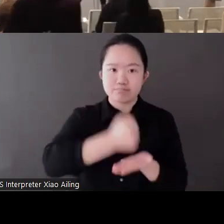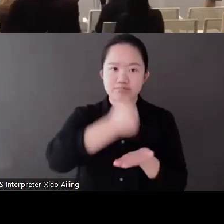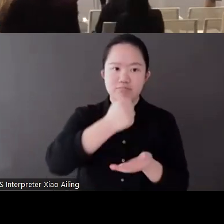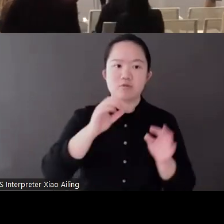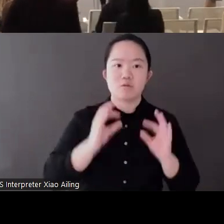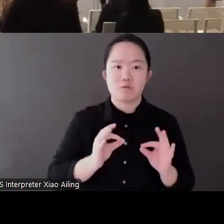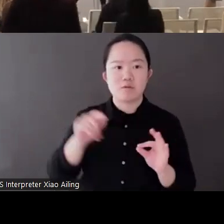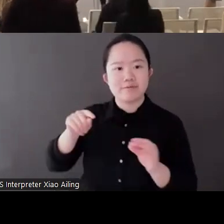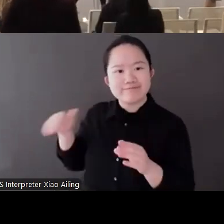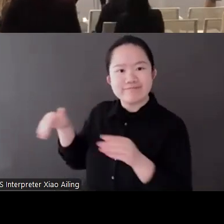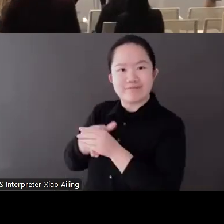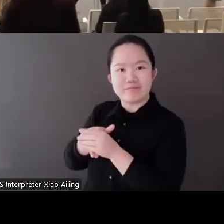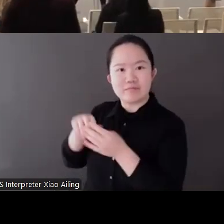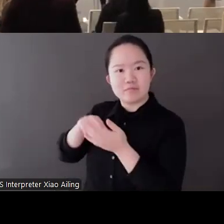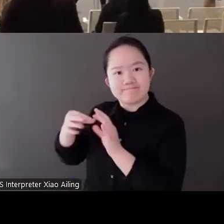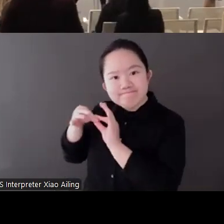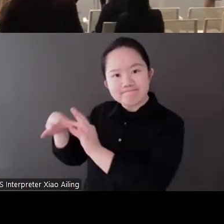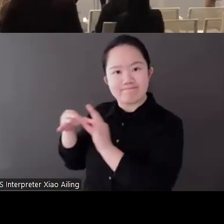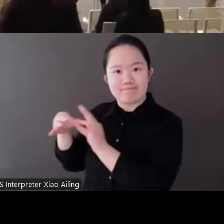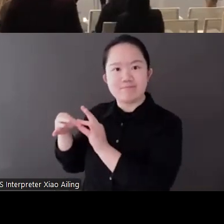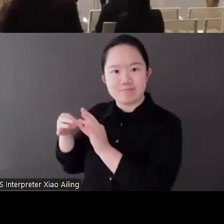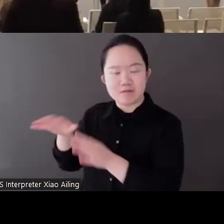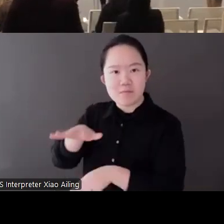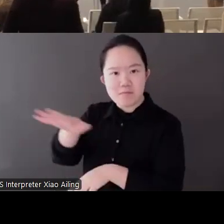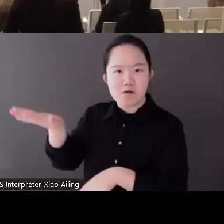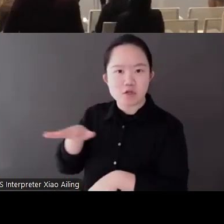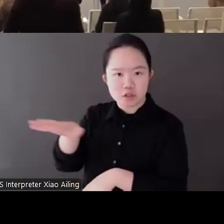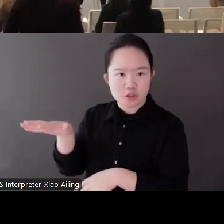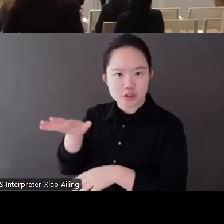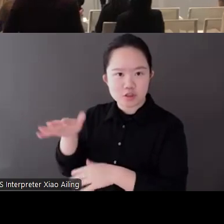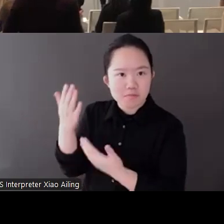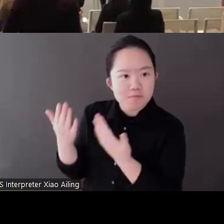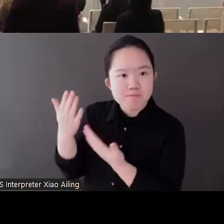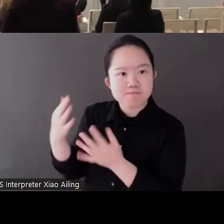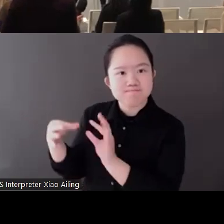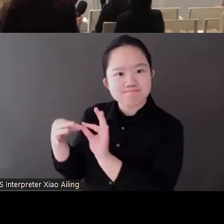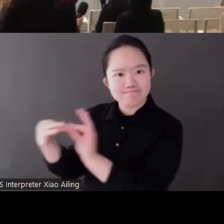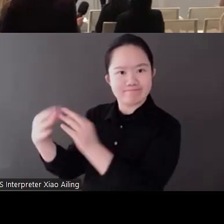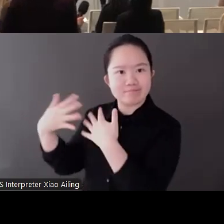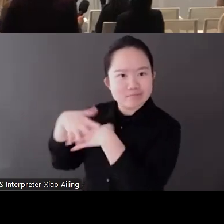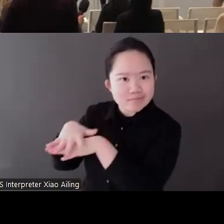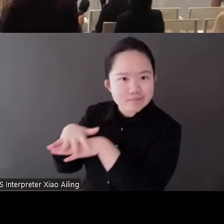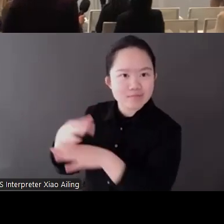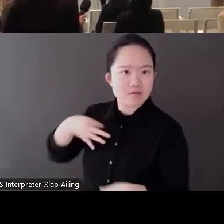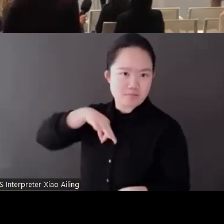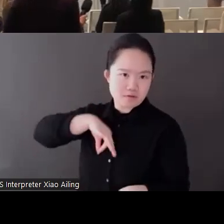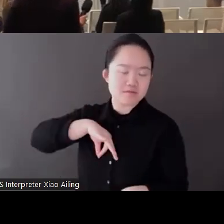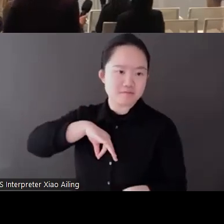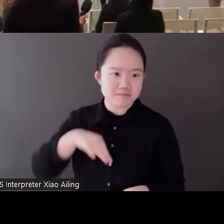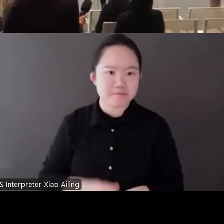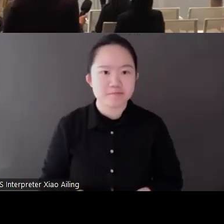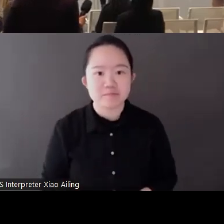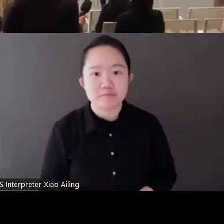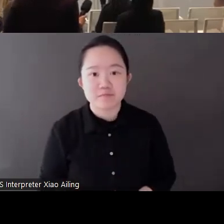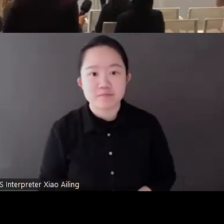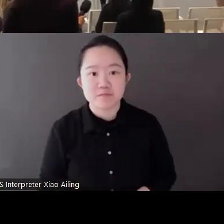of the membership itself. Yeah, so a combination, like a package. So Nadezhda, was it you who managed to